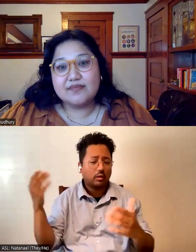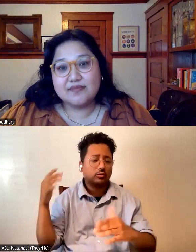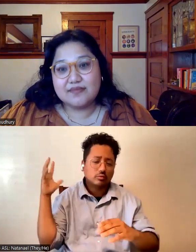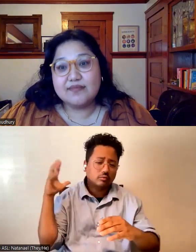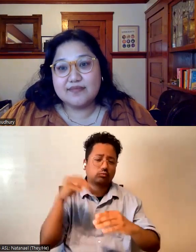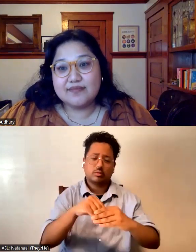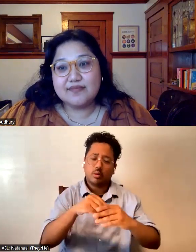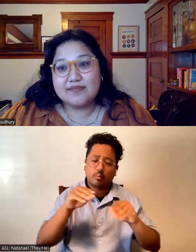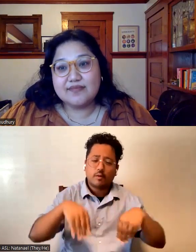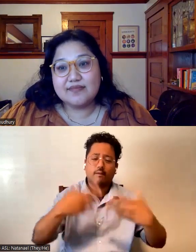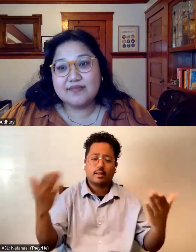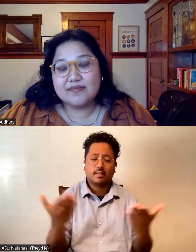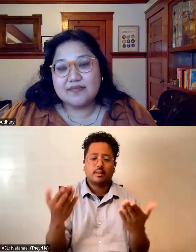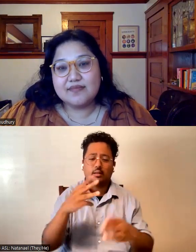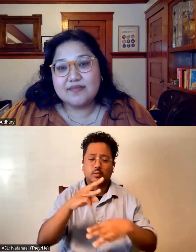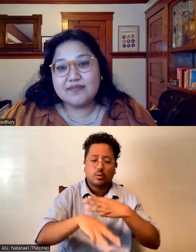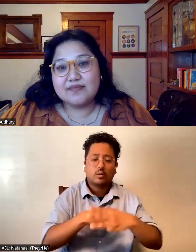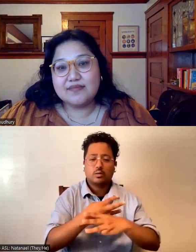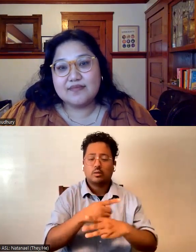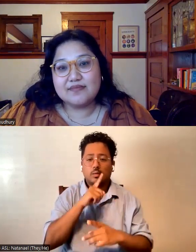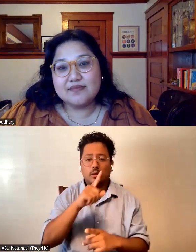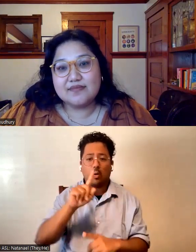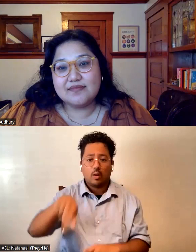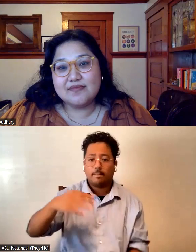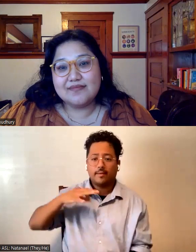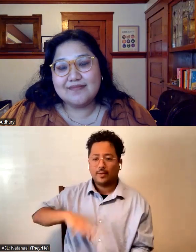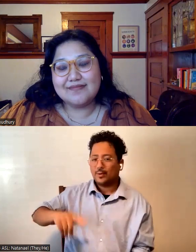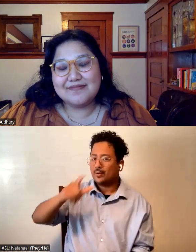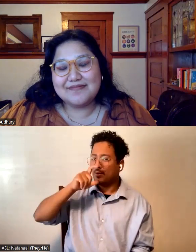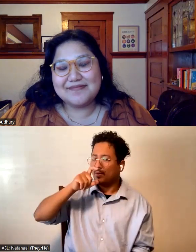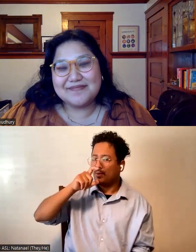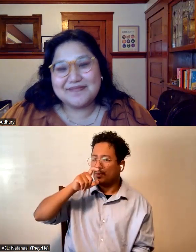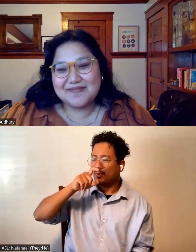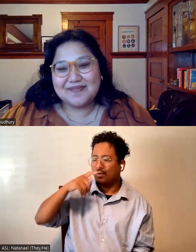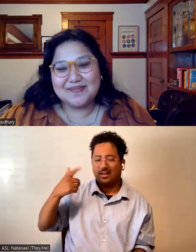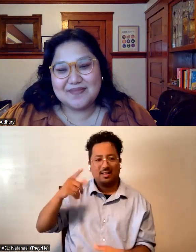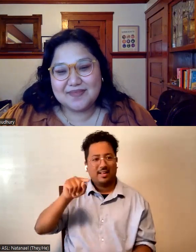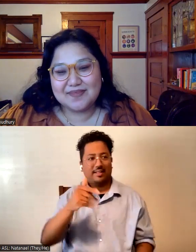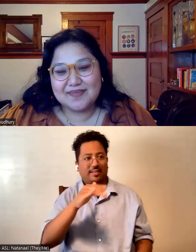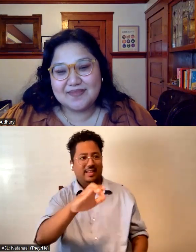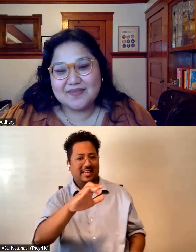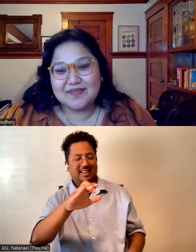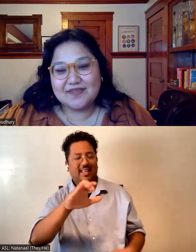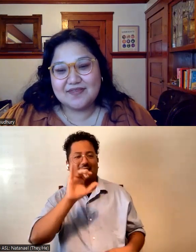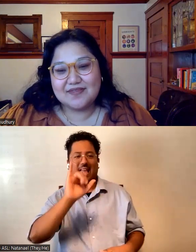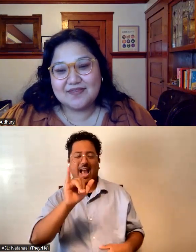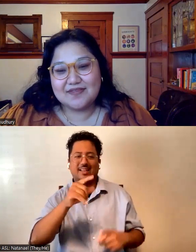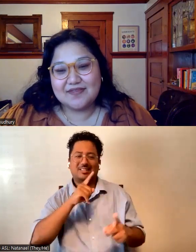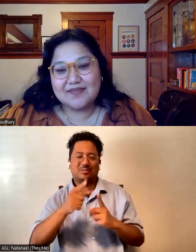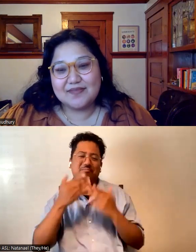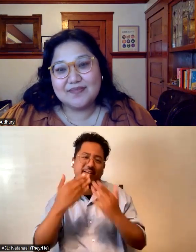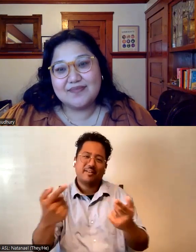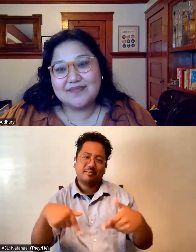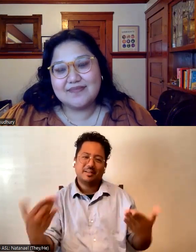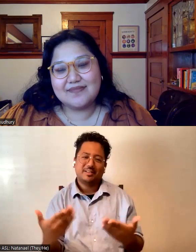canon, and that it only benefits us all to fatten and thicken the discourse. And thank you for having us.